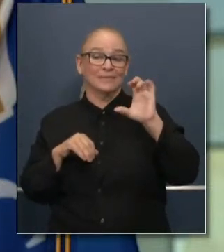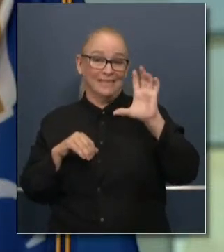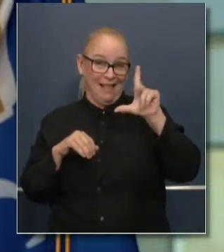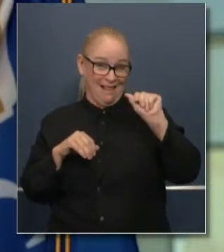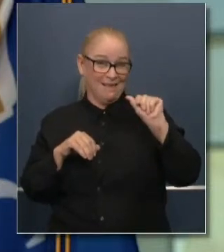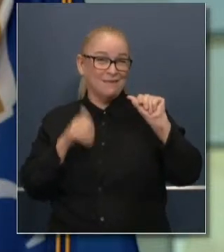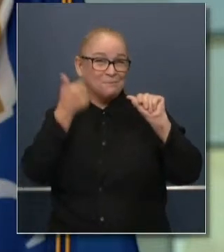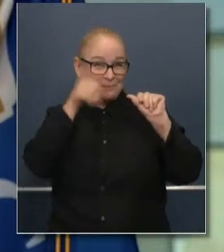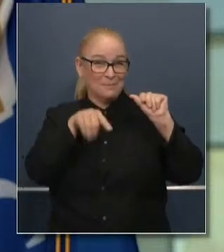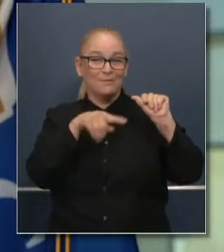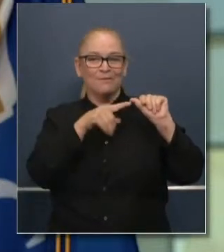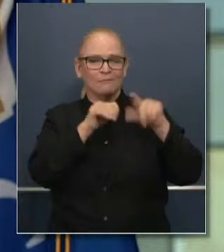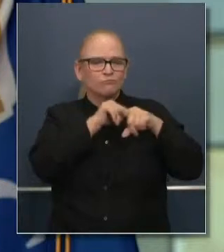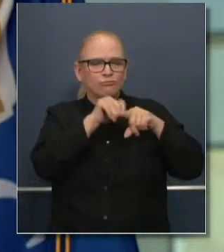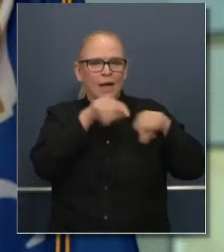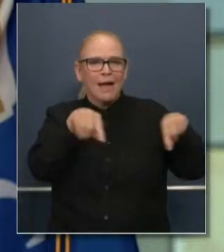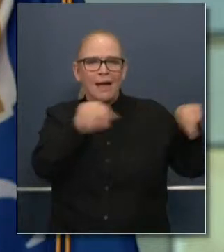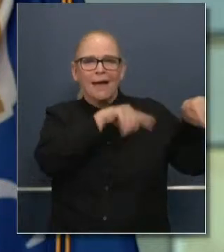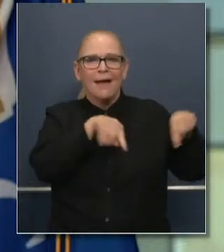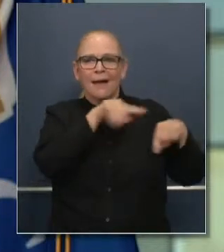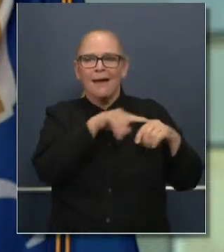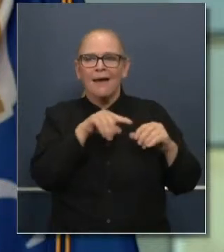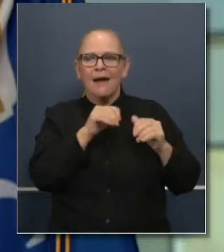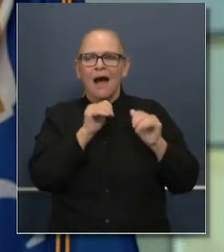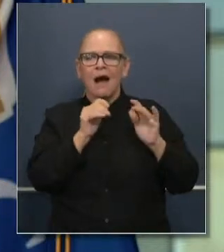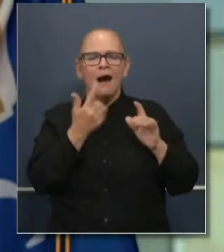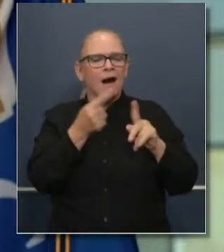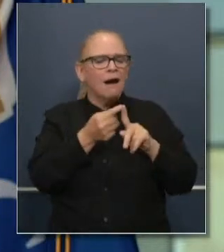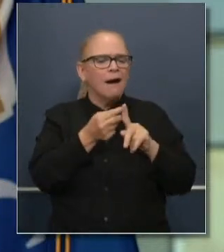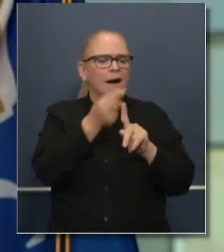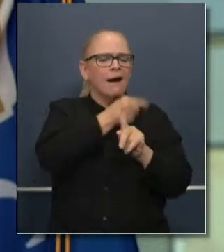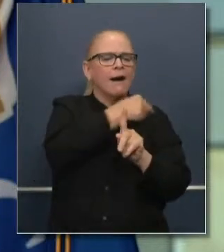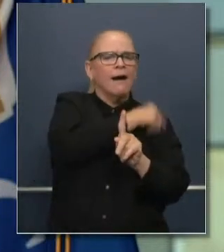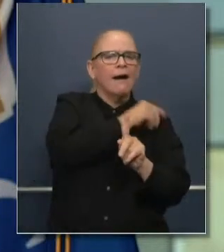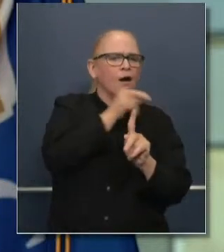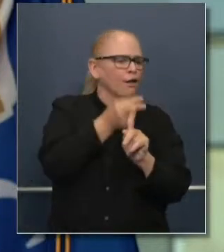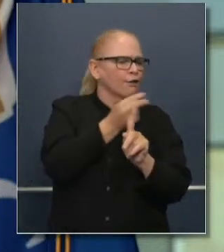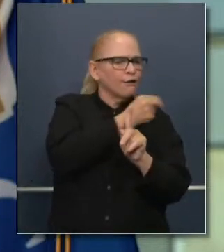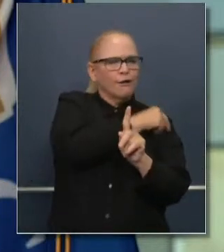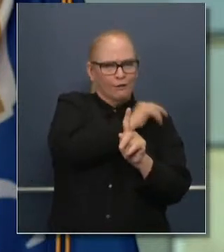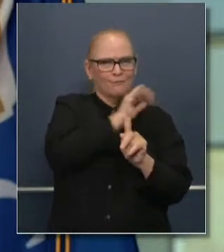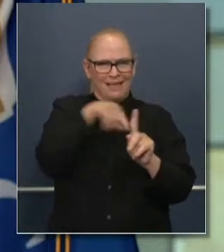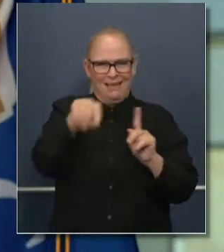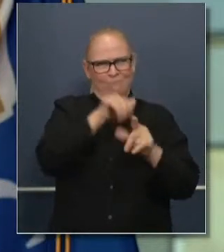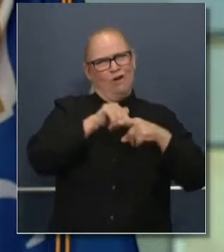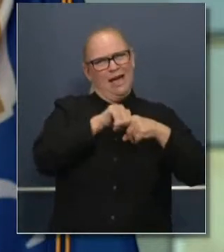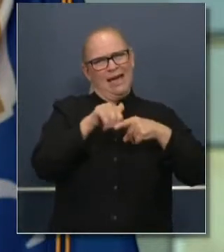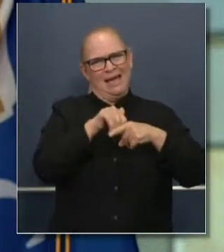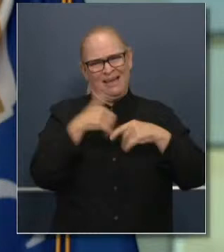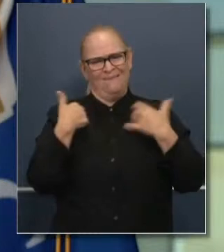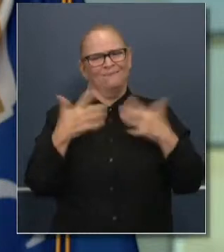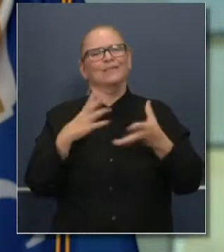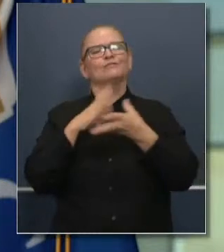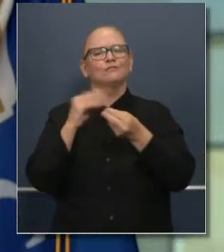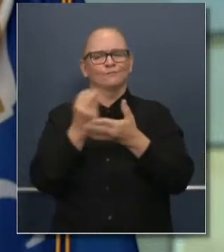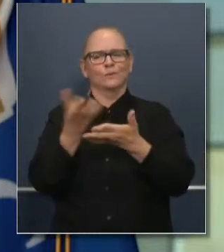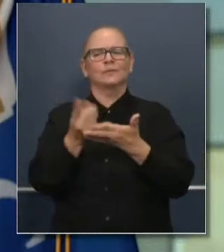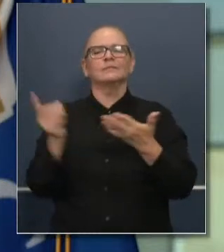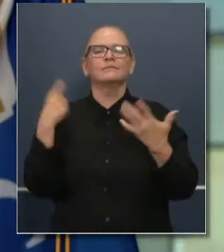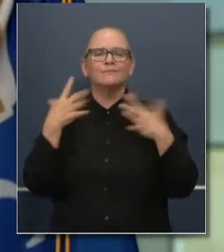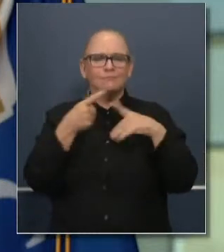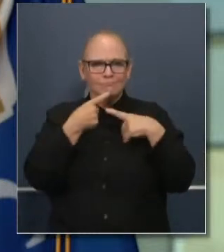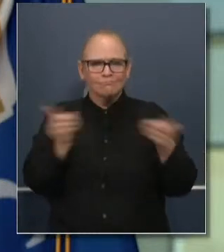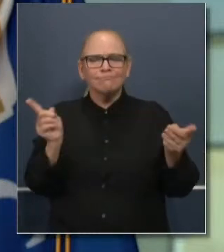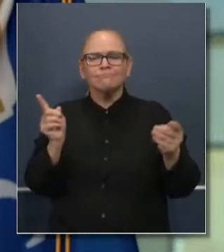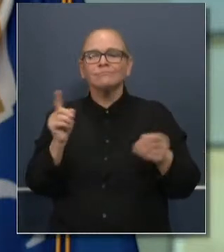of contact tracers. We announced a few weeks back that we have trained over 10,000, meeting our